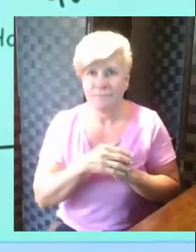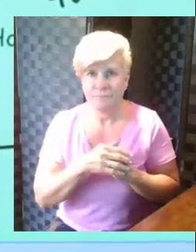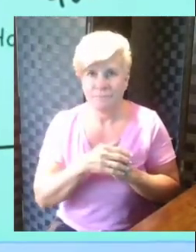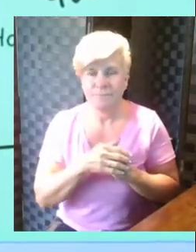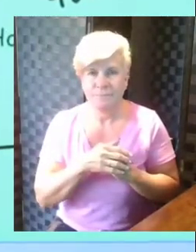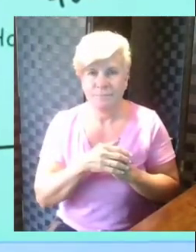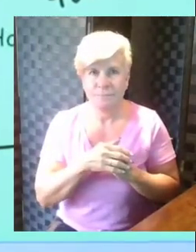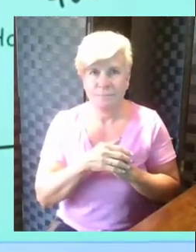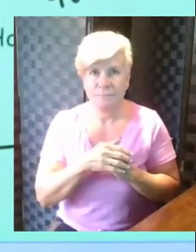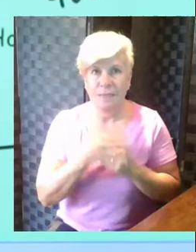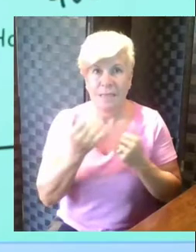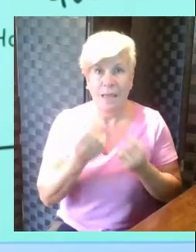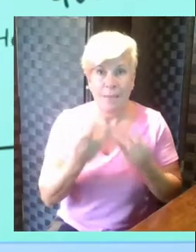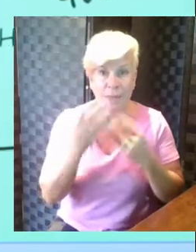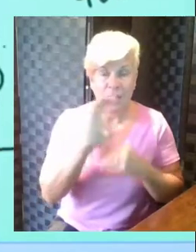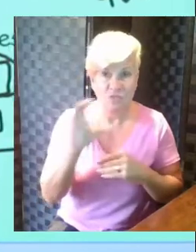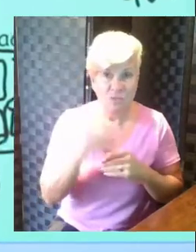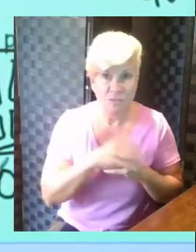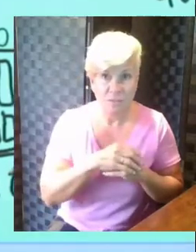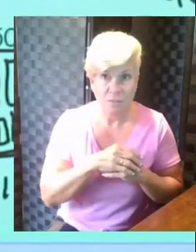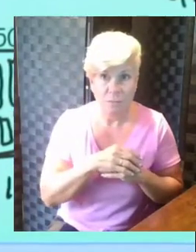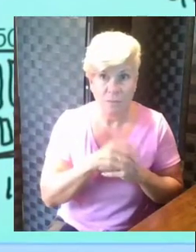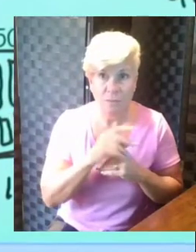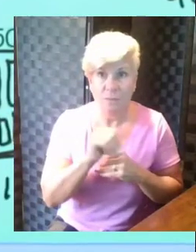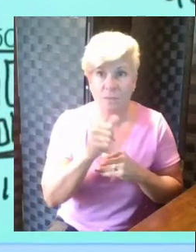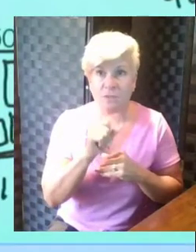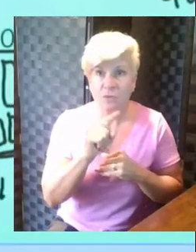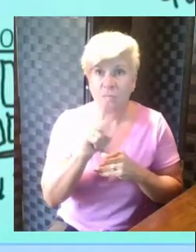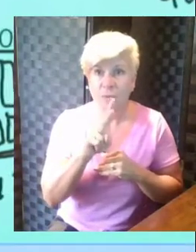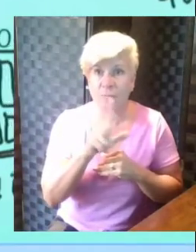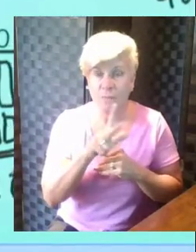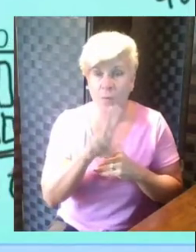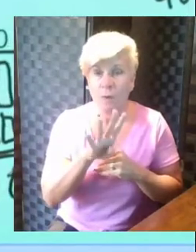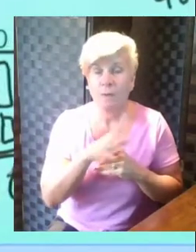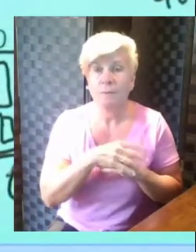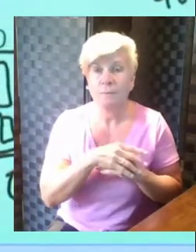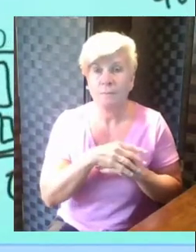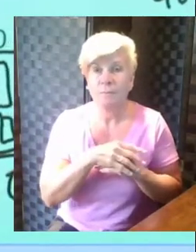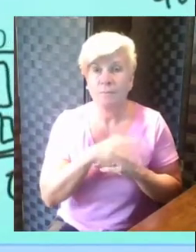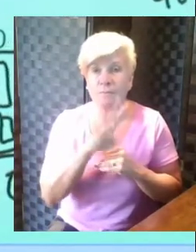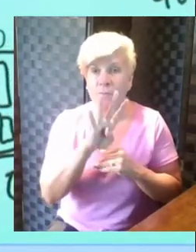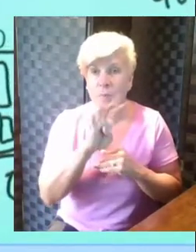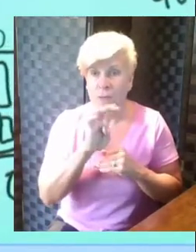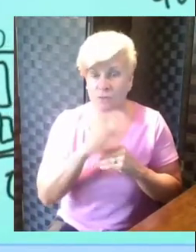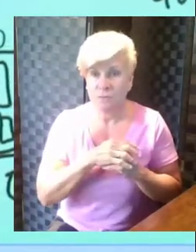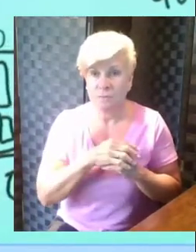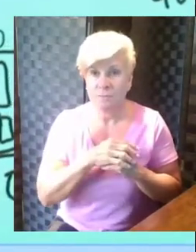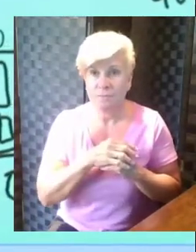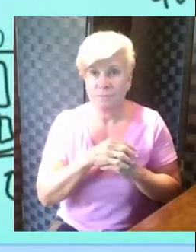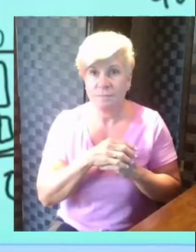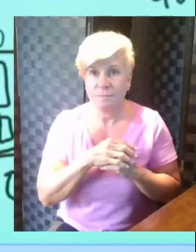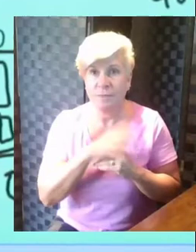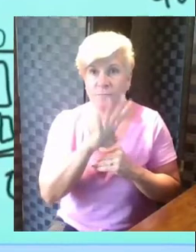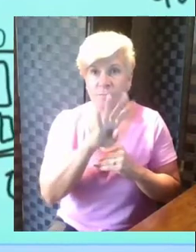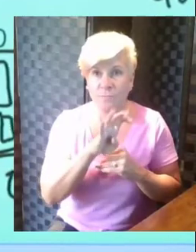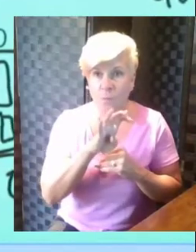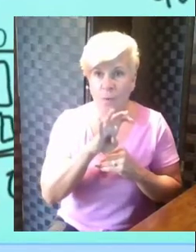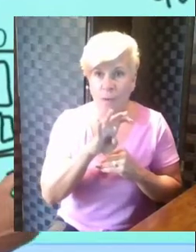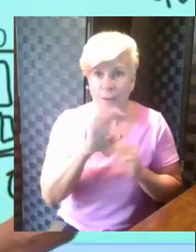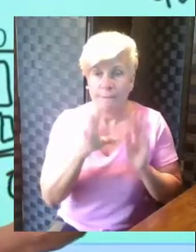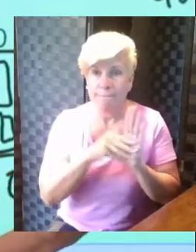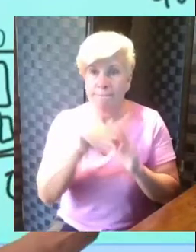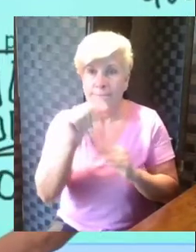10, right? Now how many hundreds are there? 10, 1, 2, 3, 4. So 400. So if I